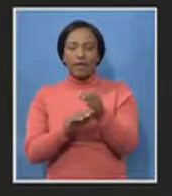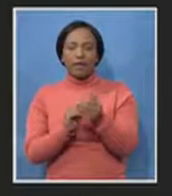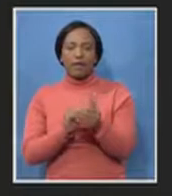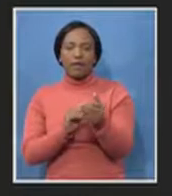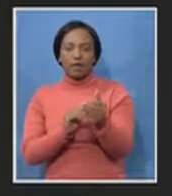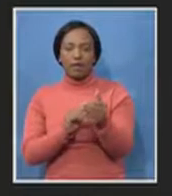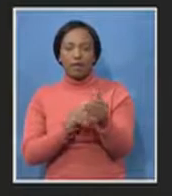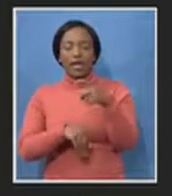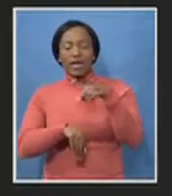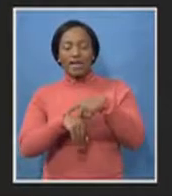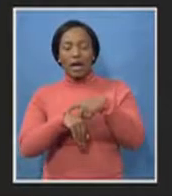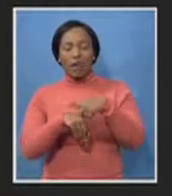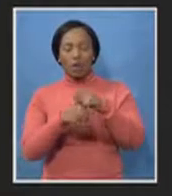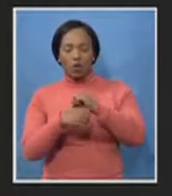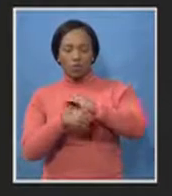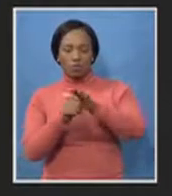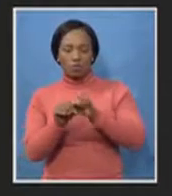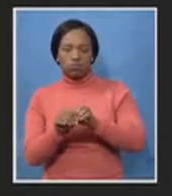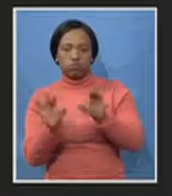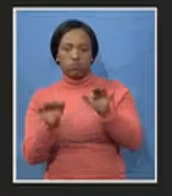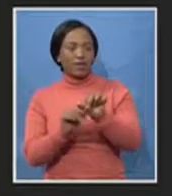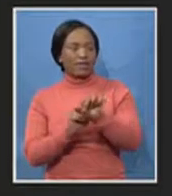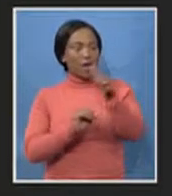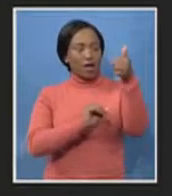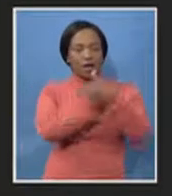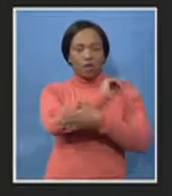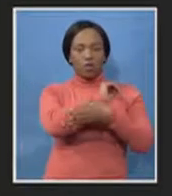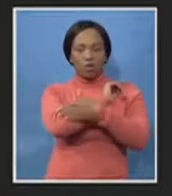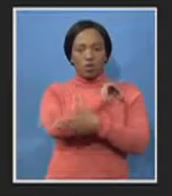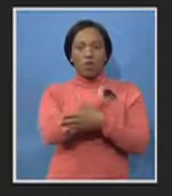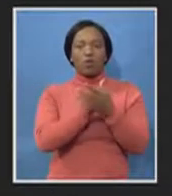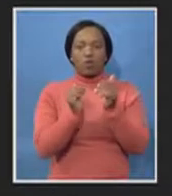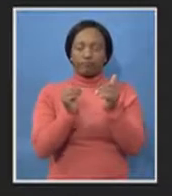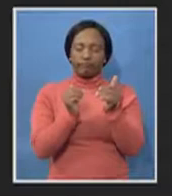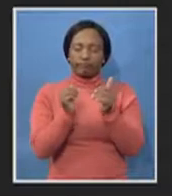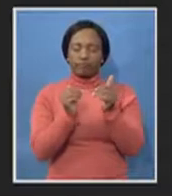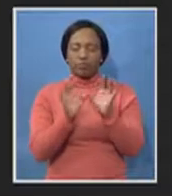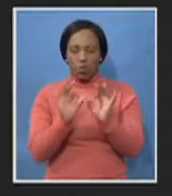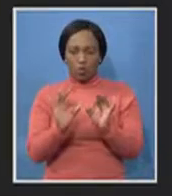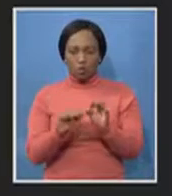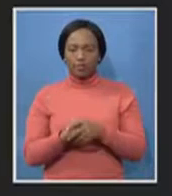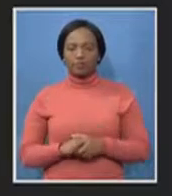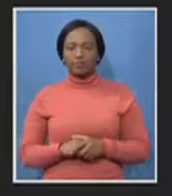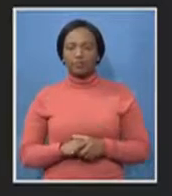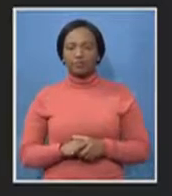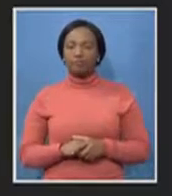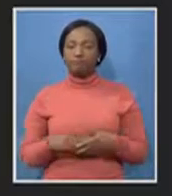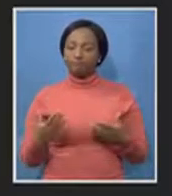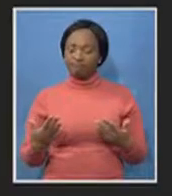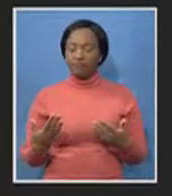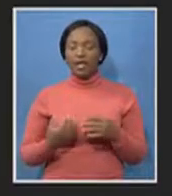of the country, that we can plan correctly. So there have been some